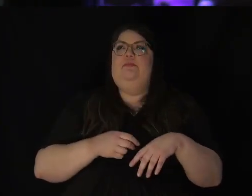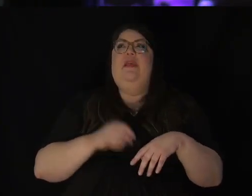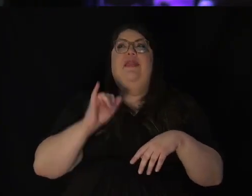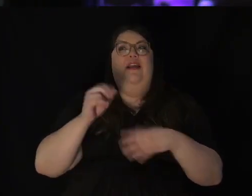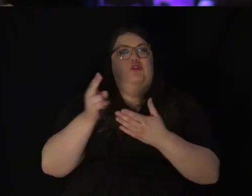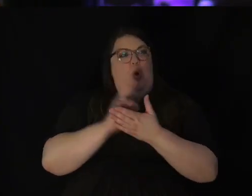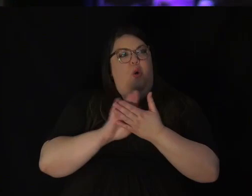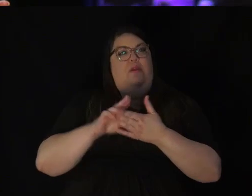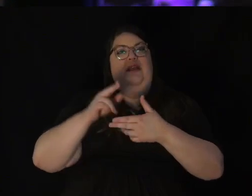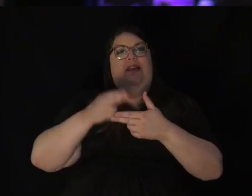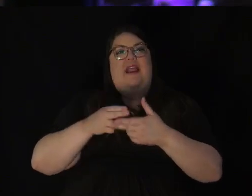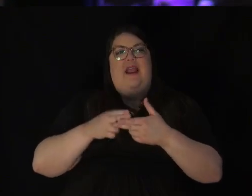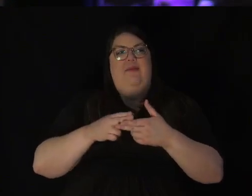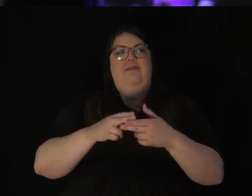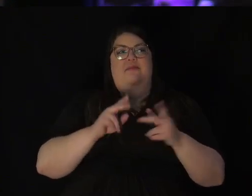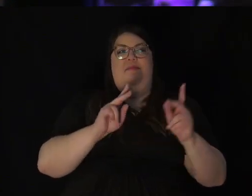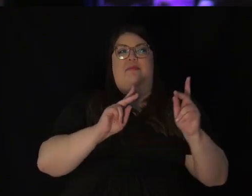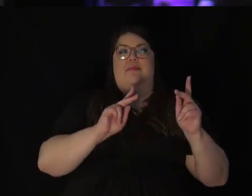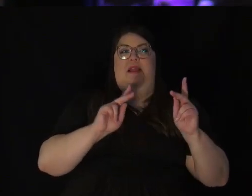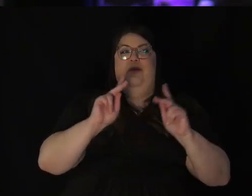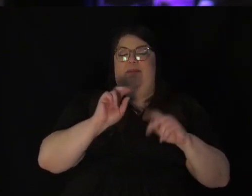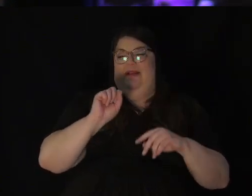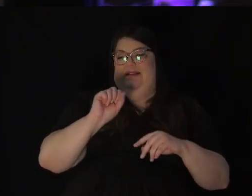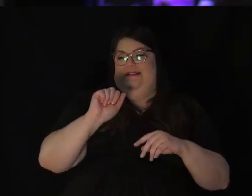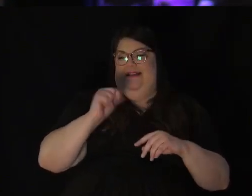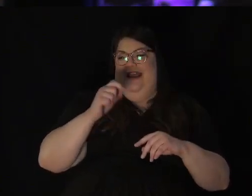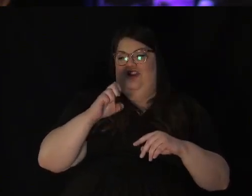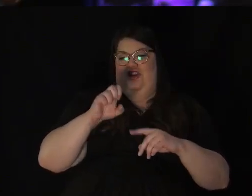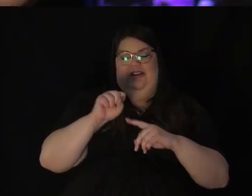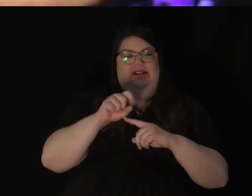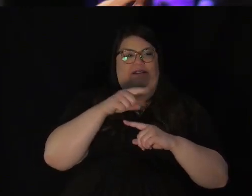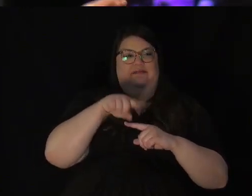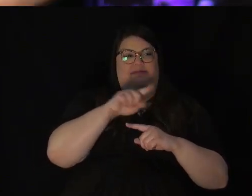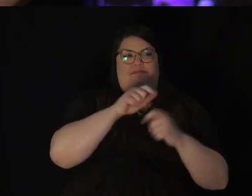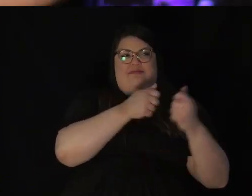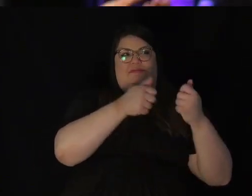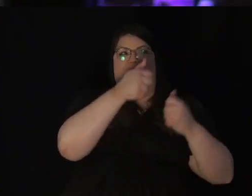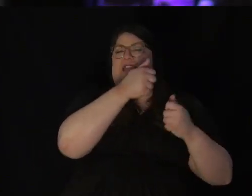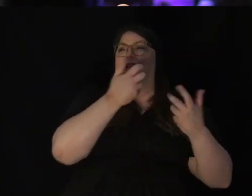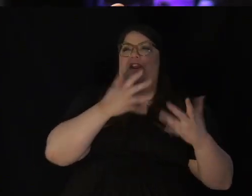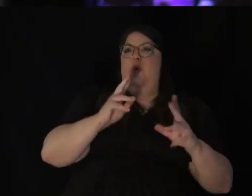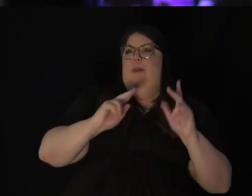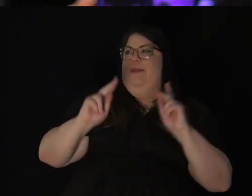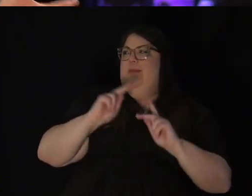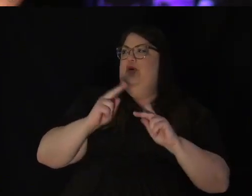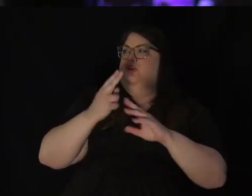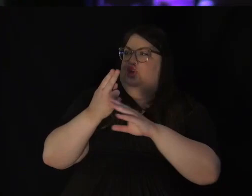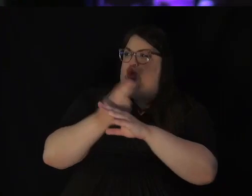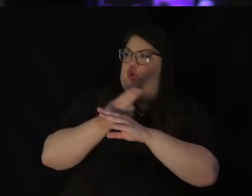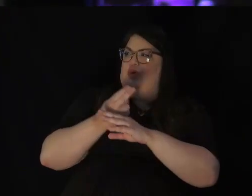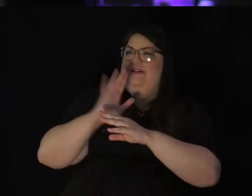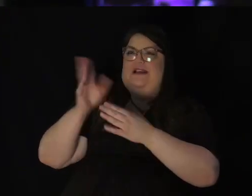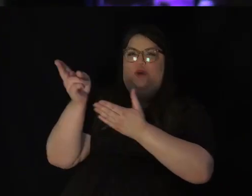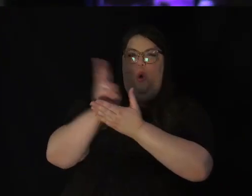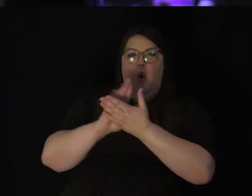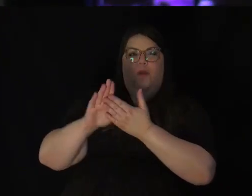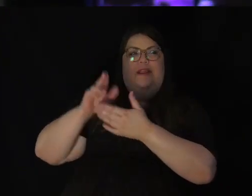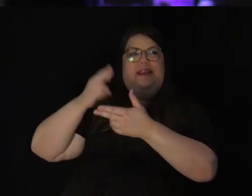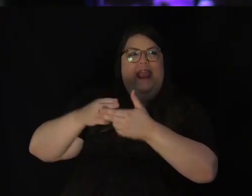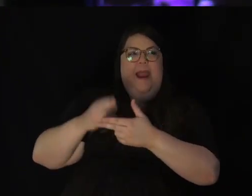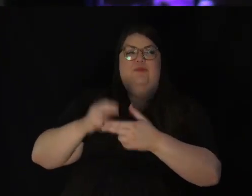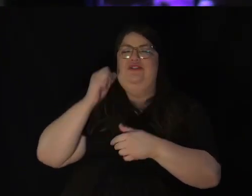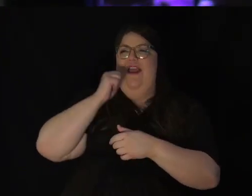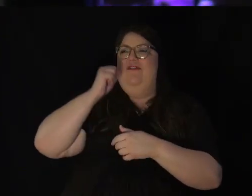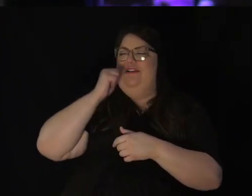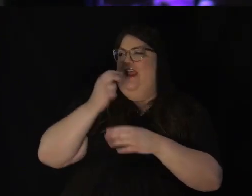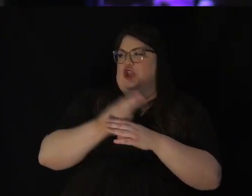sages didn't want people using his name, this holy personal name, for common use.